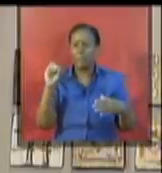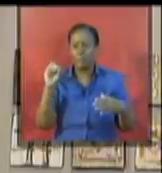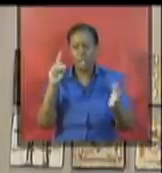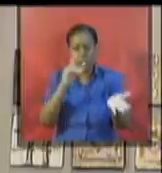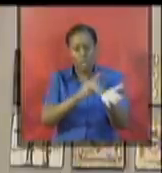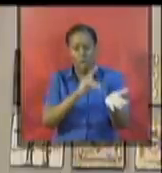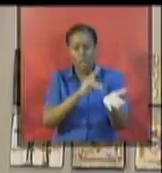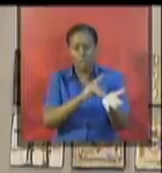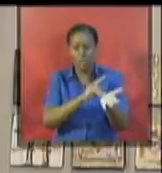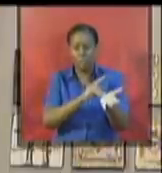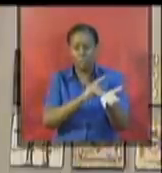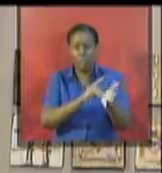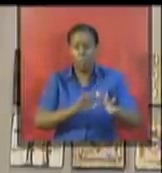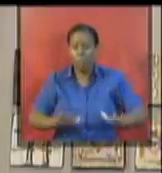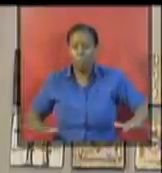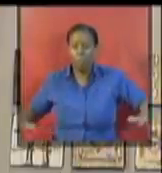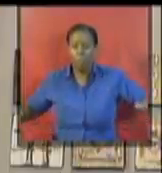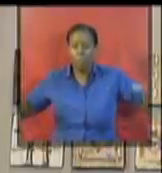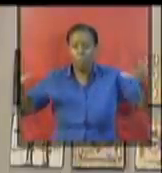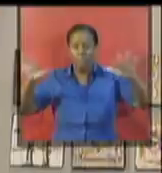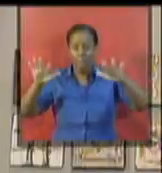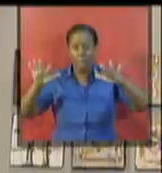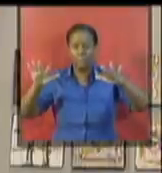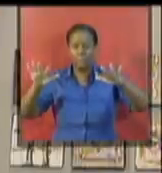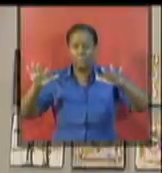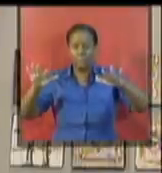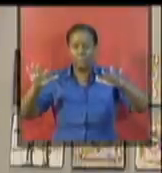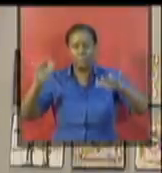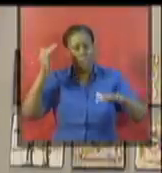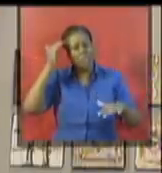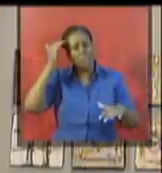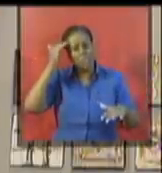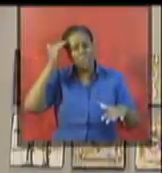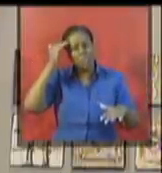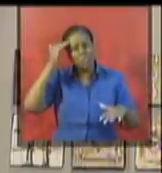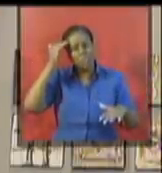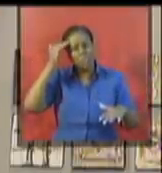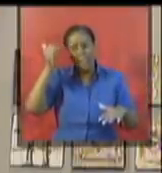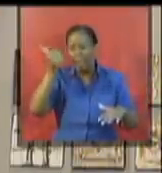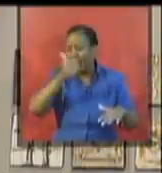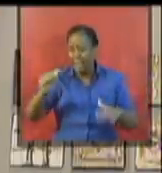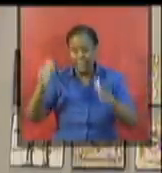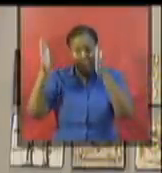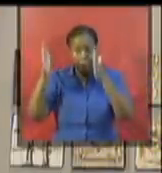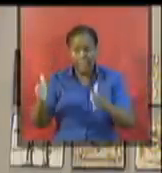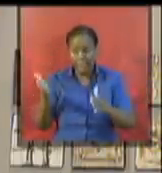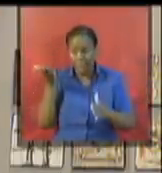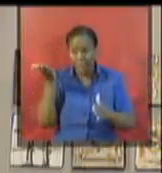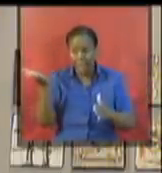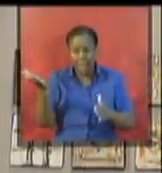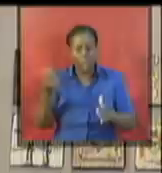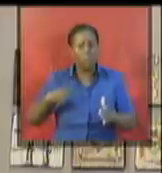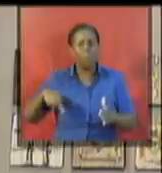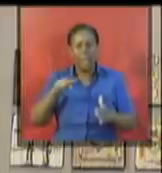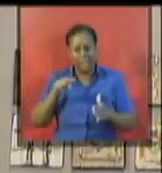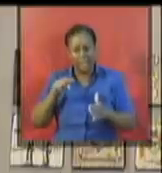well aware that we treat the patient in front of us. We don't treat a piece of paper that a test comes on.